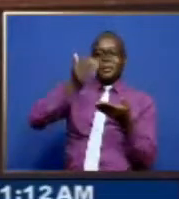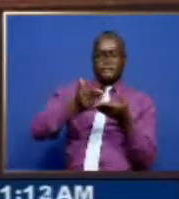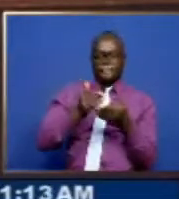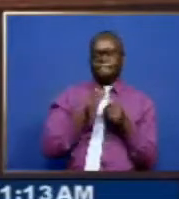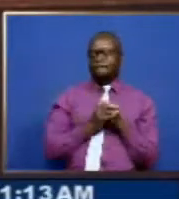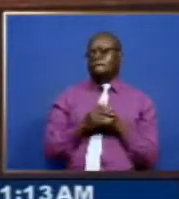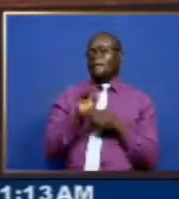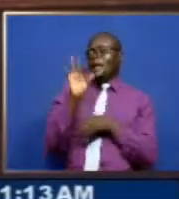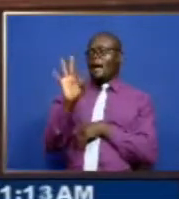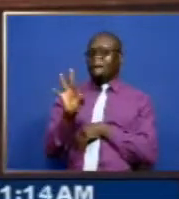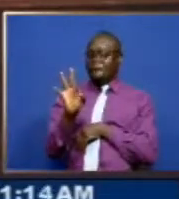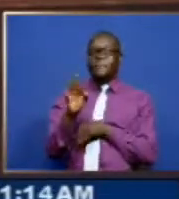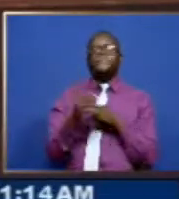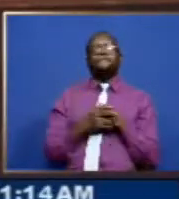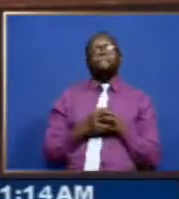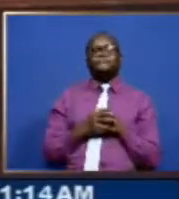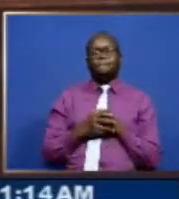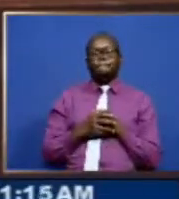F,